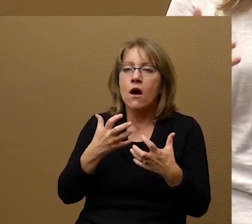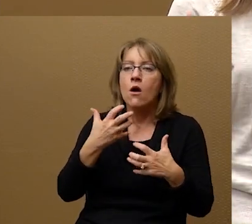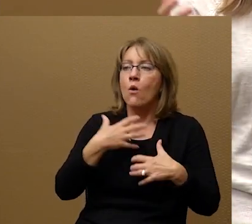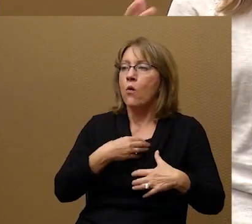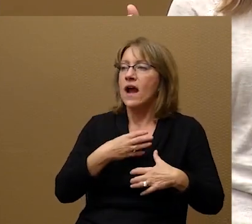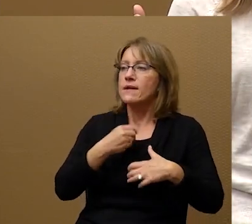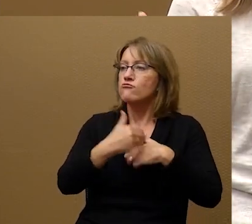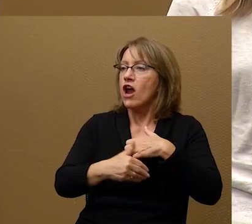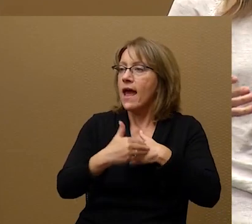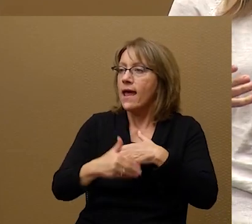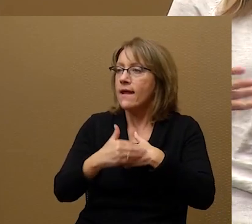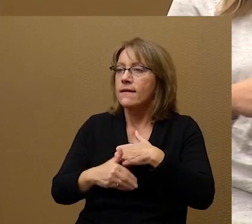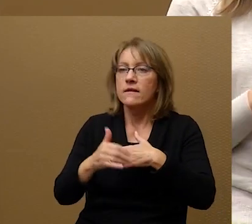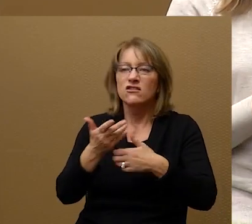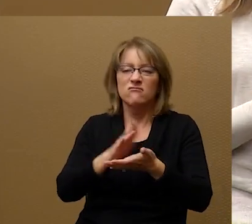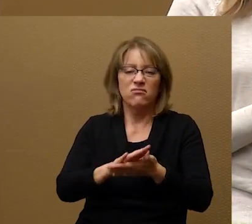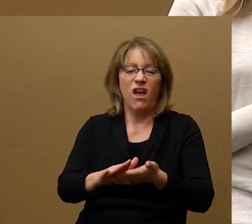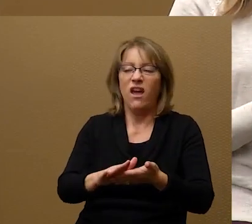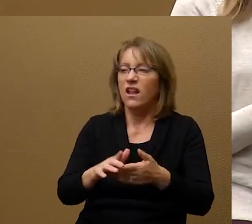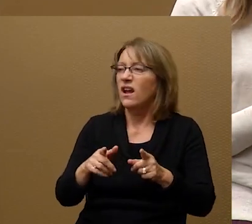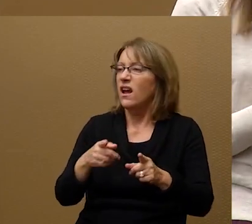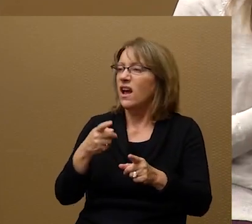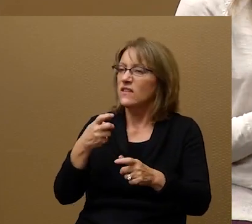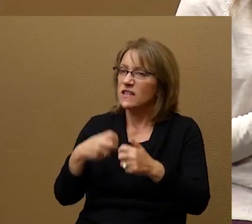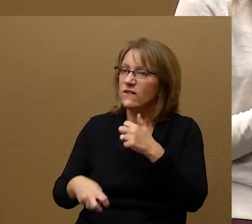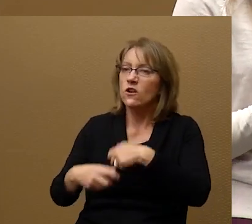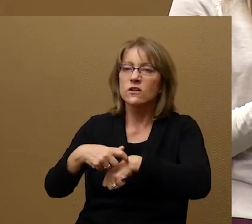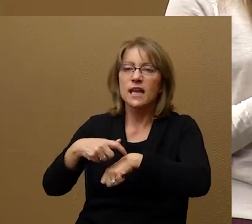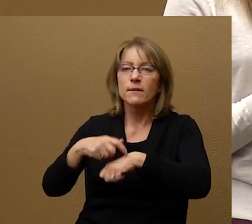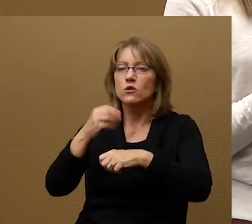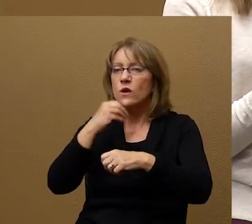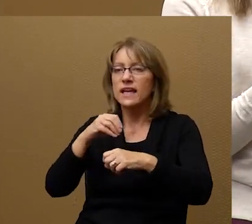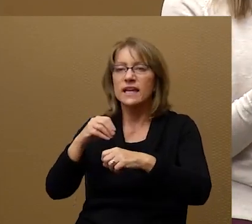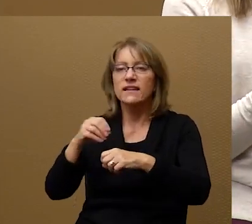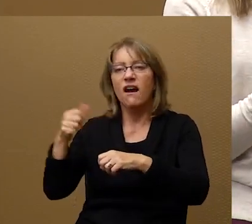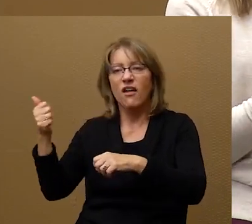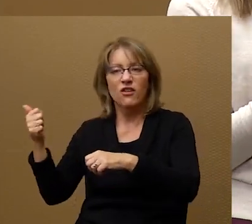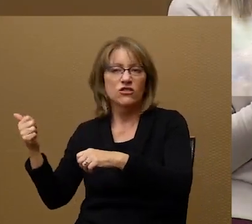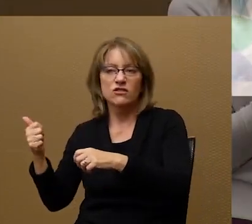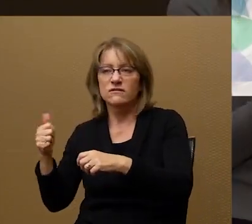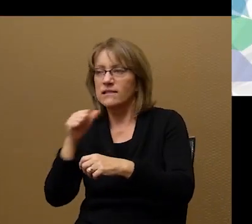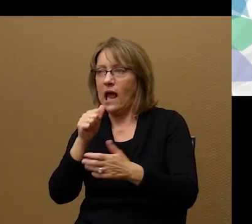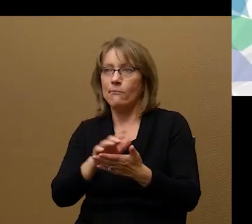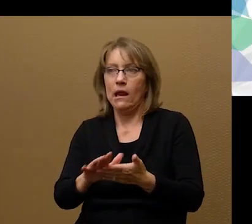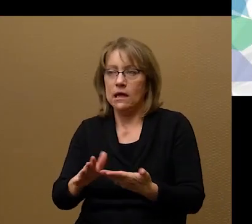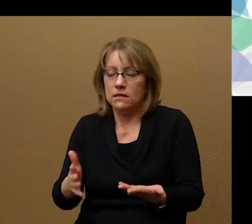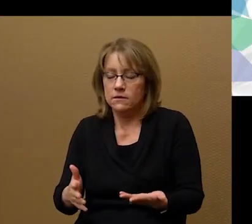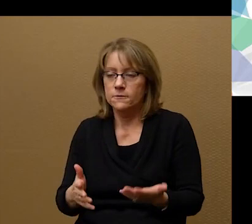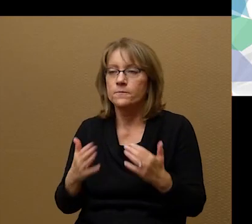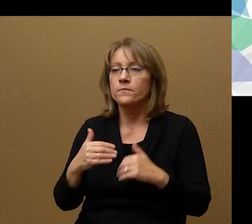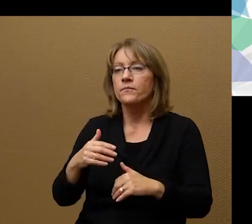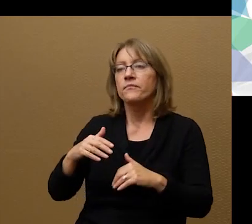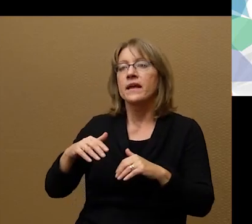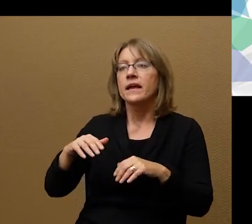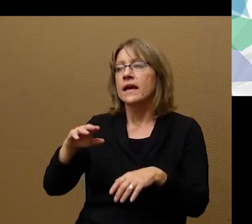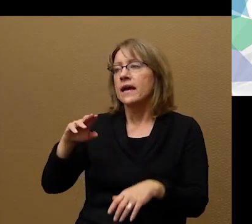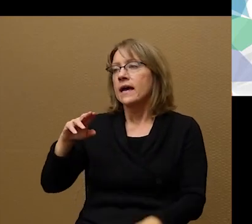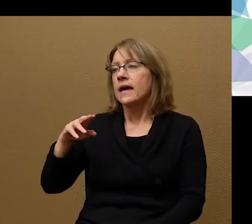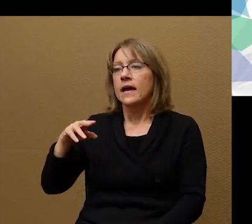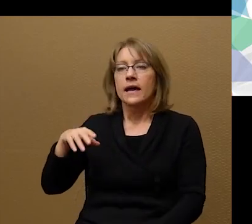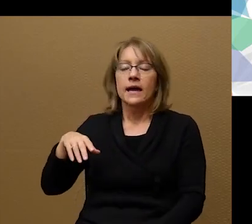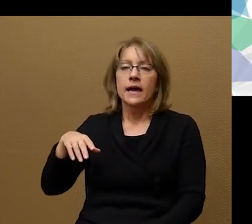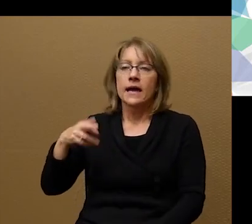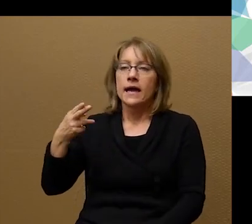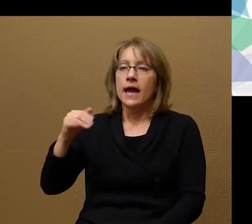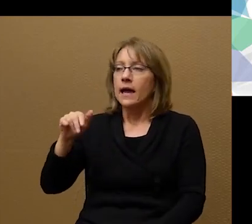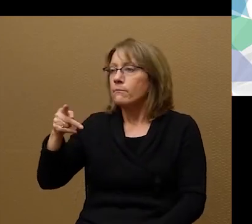they really have a hard time eating things outside of them. Then your hyposensitive kids, they eat everything. They